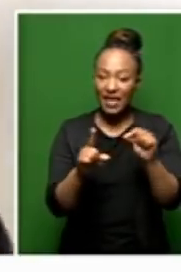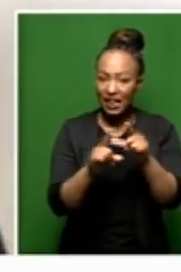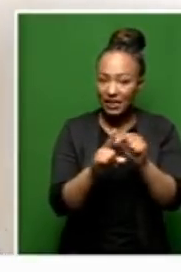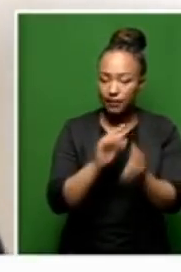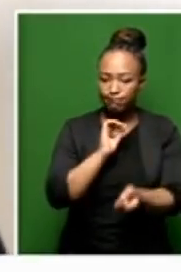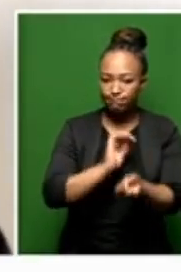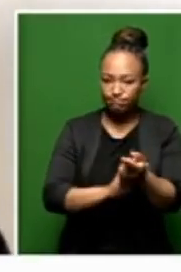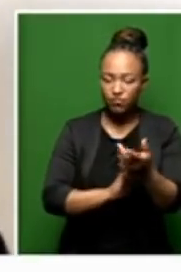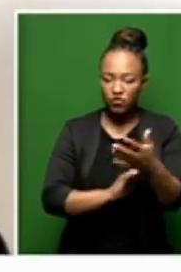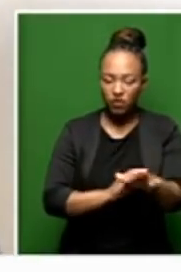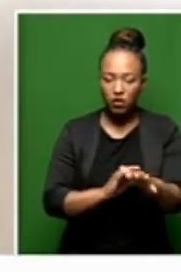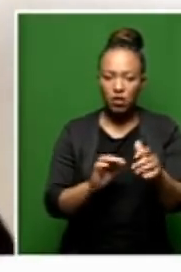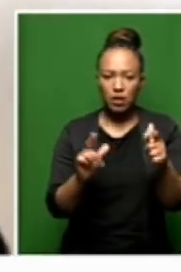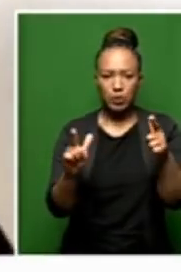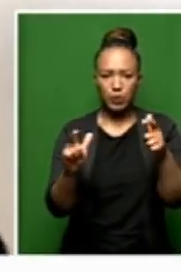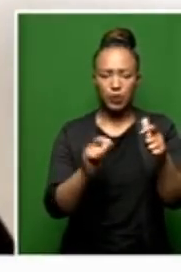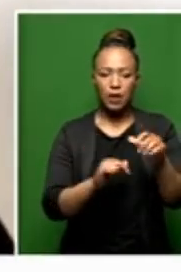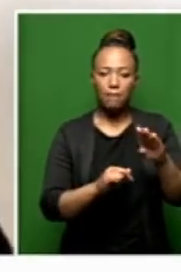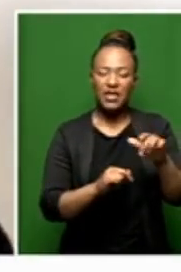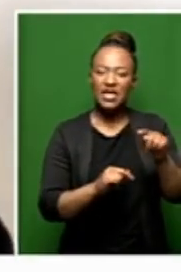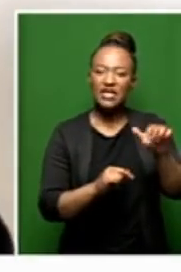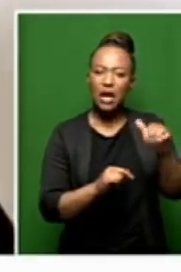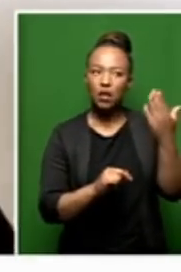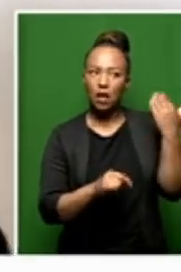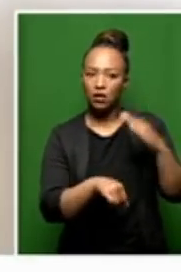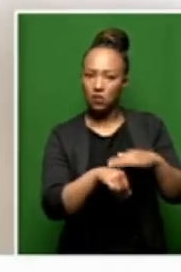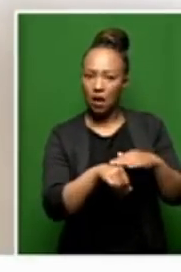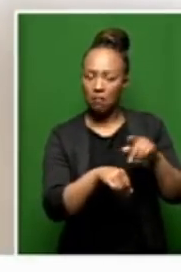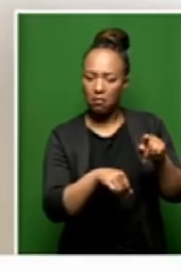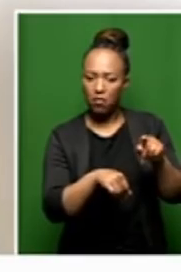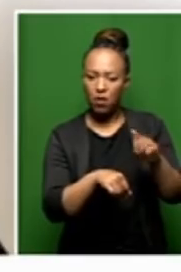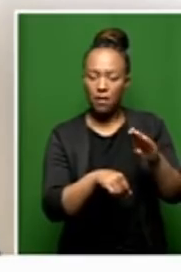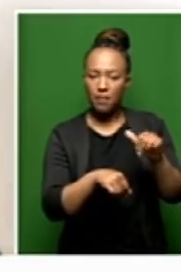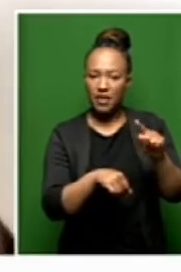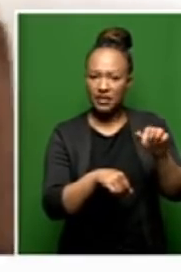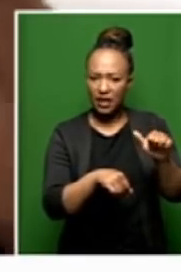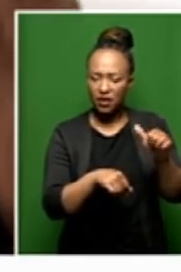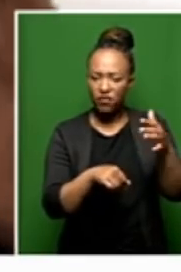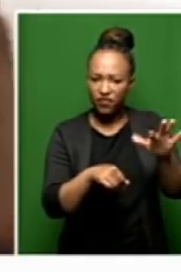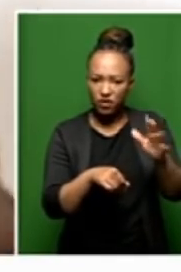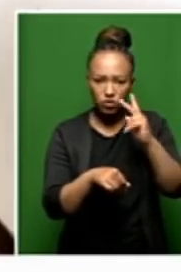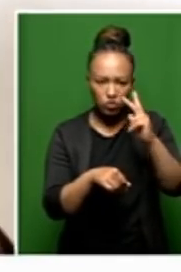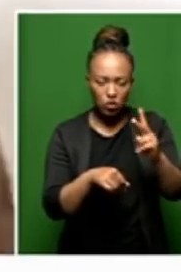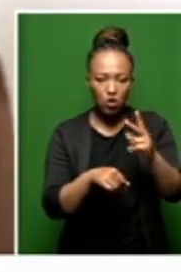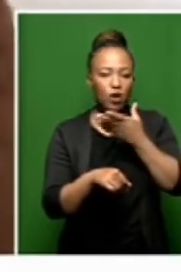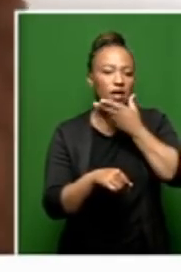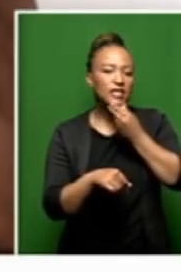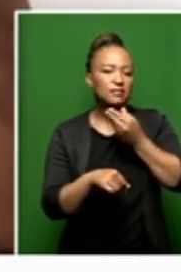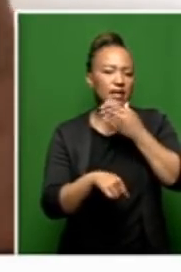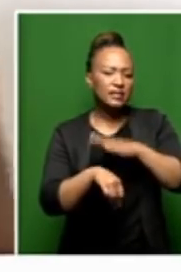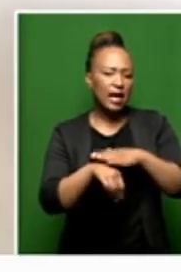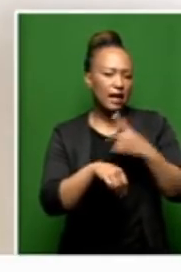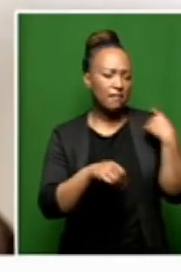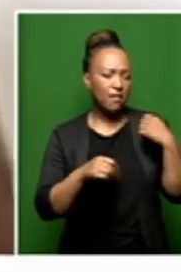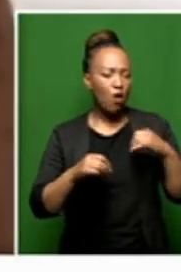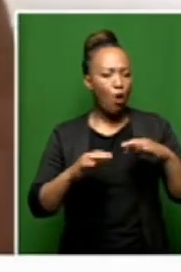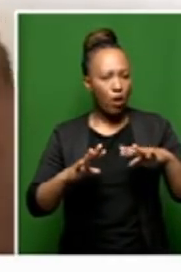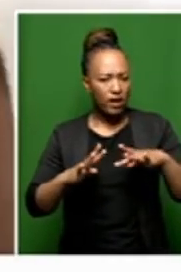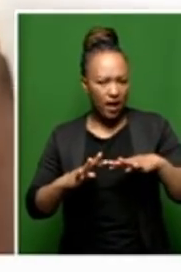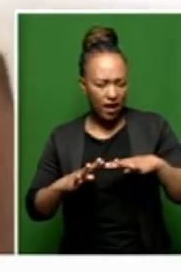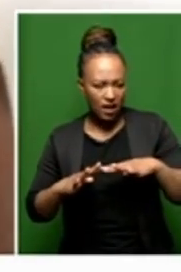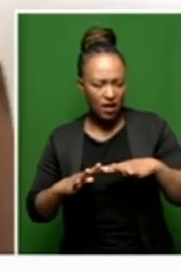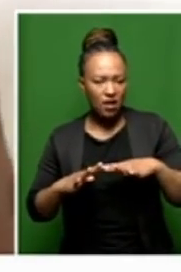very dominant variant called Beta at that time. The Beta variant was the one which we saw in the last Christmas holidays and went long